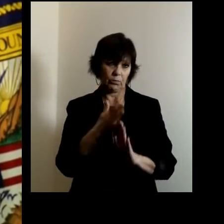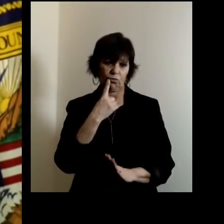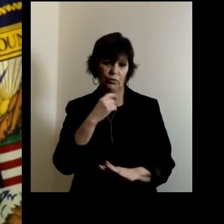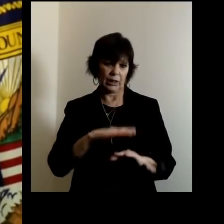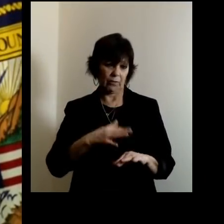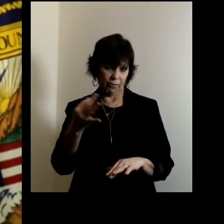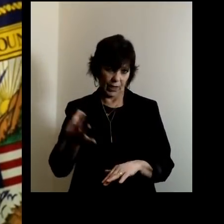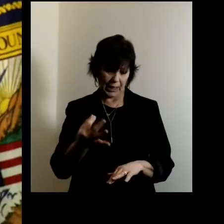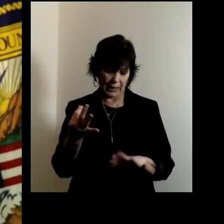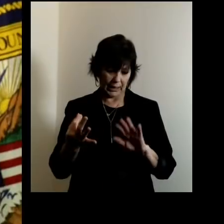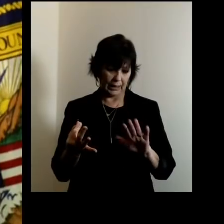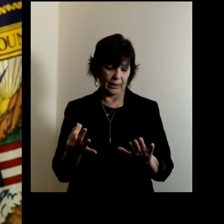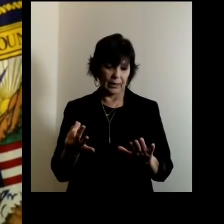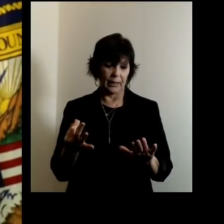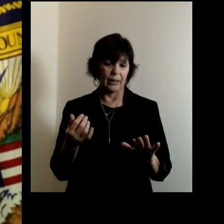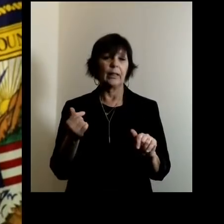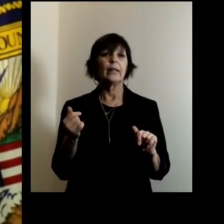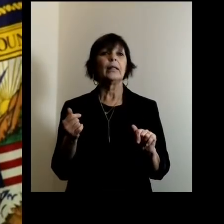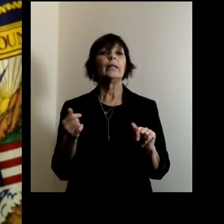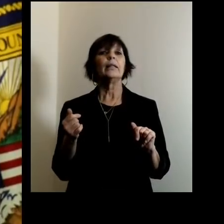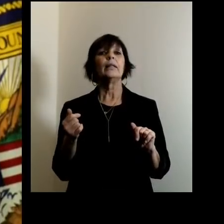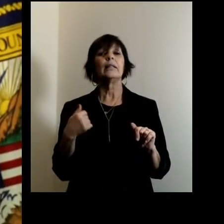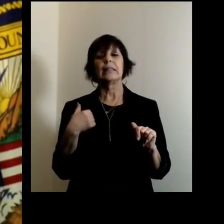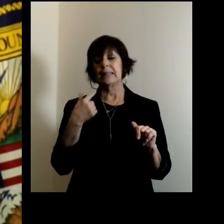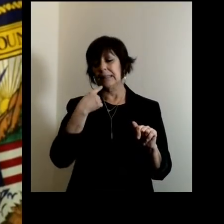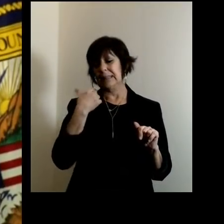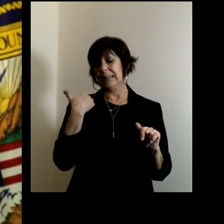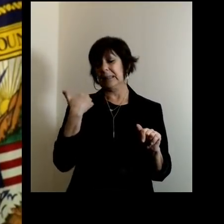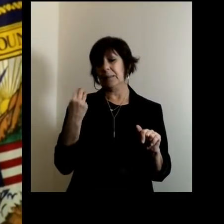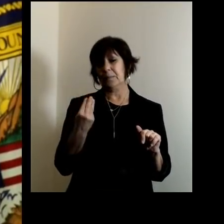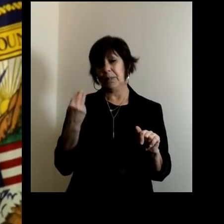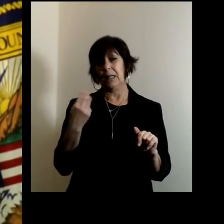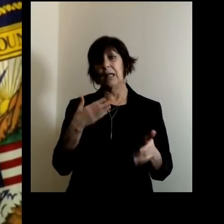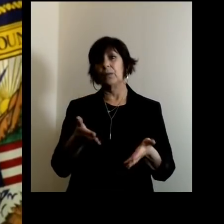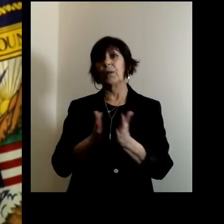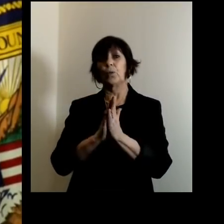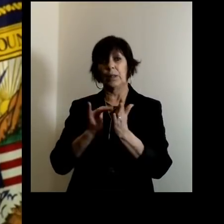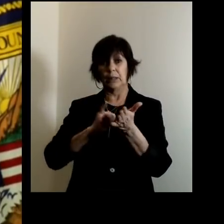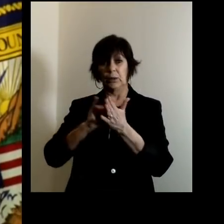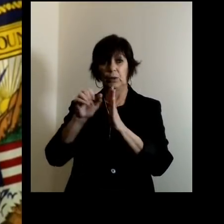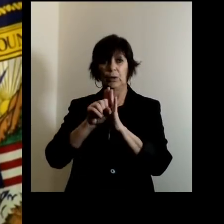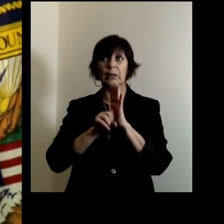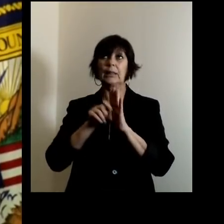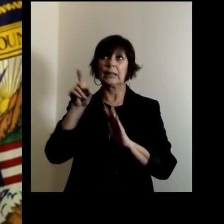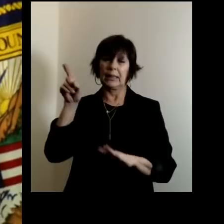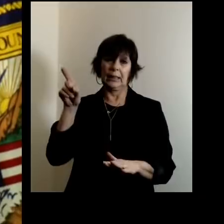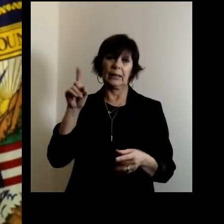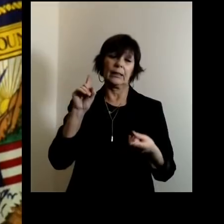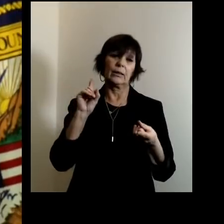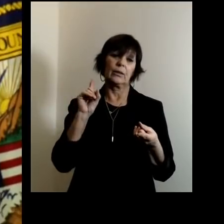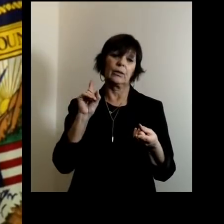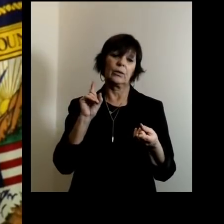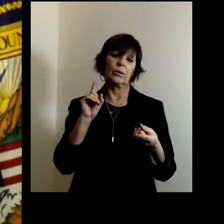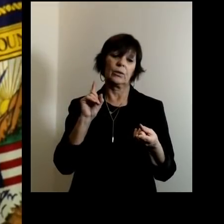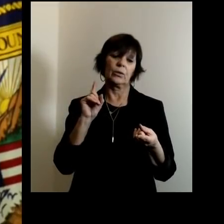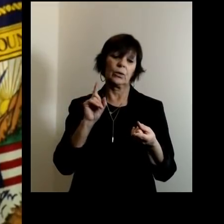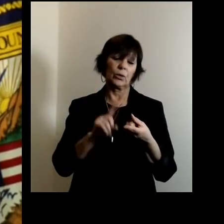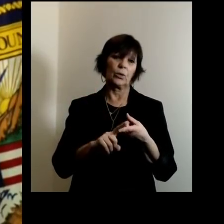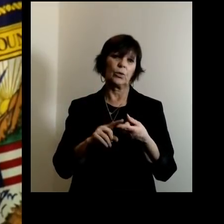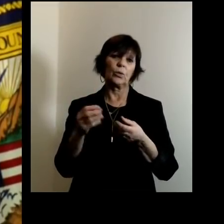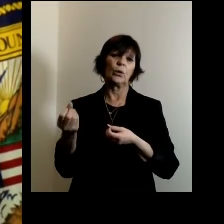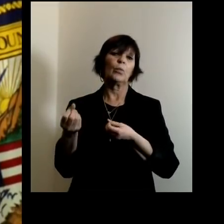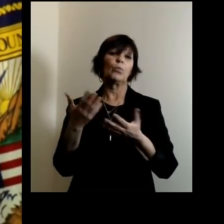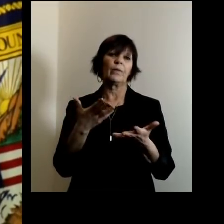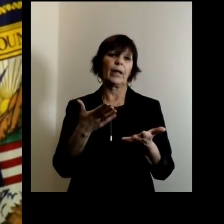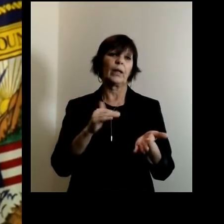first question. And as I said on Monday, I have requested from New York State to basically provide a